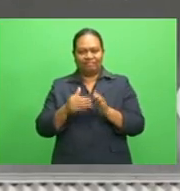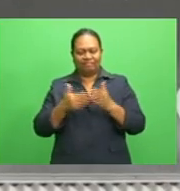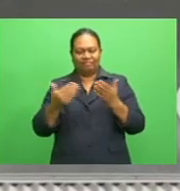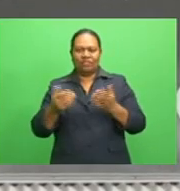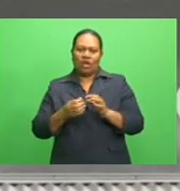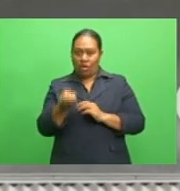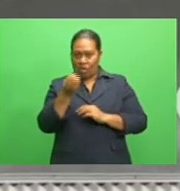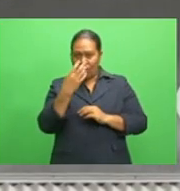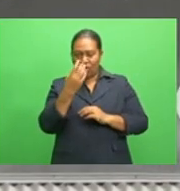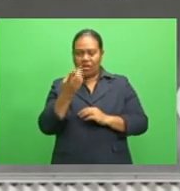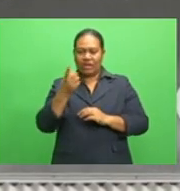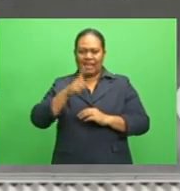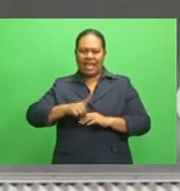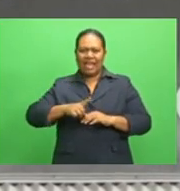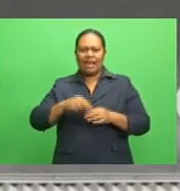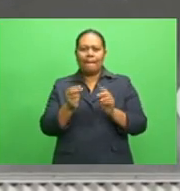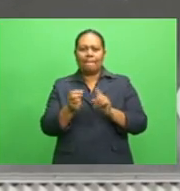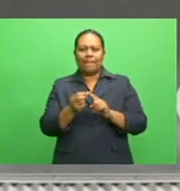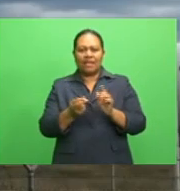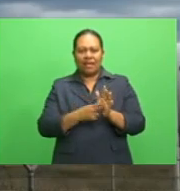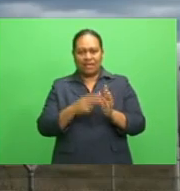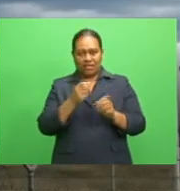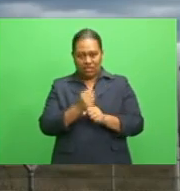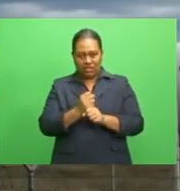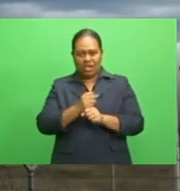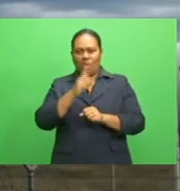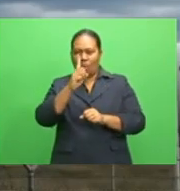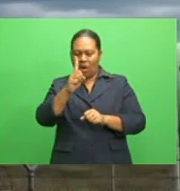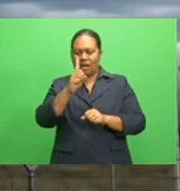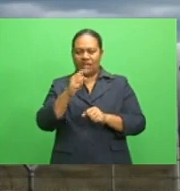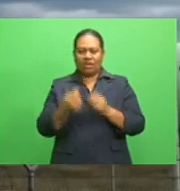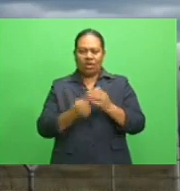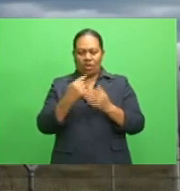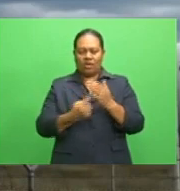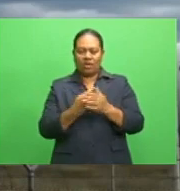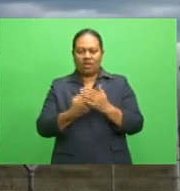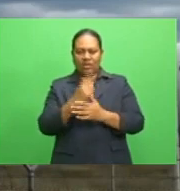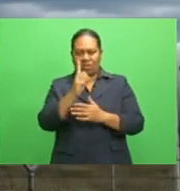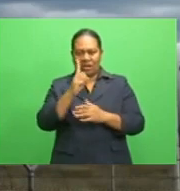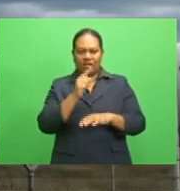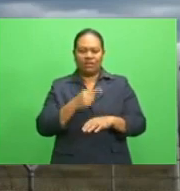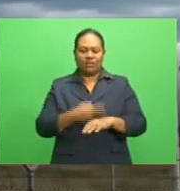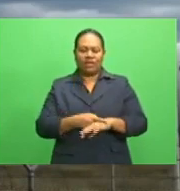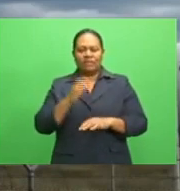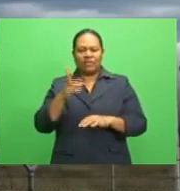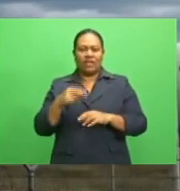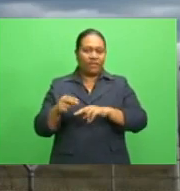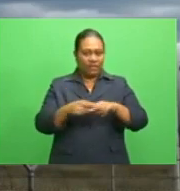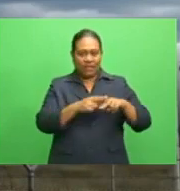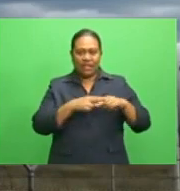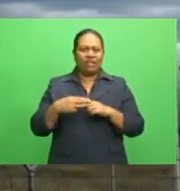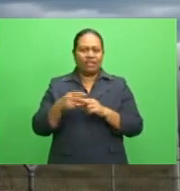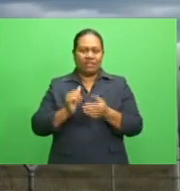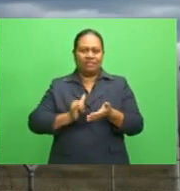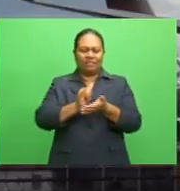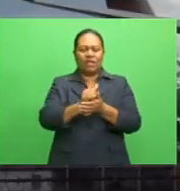Kong and Port Vila in Papua New Guinea remain at 1 per week. Between 1st April and 30th June, Fiji Airways carried